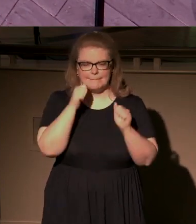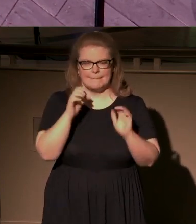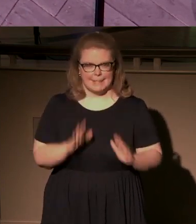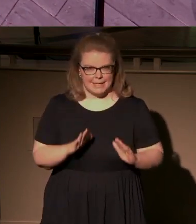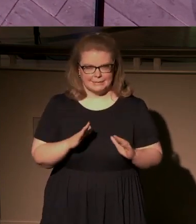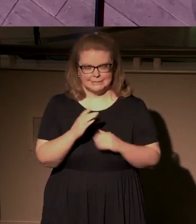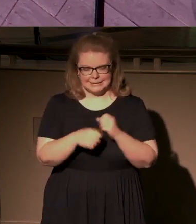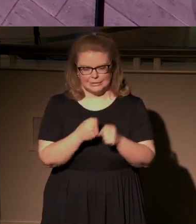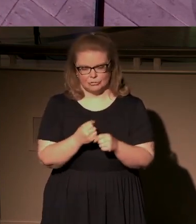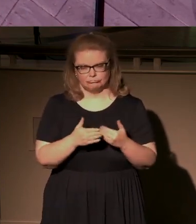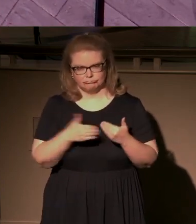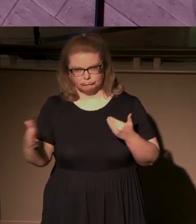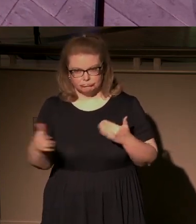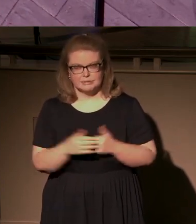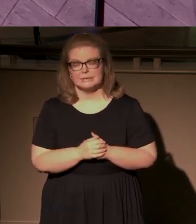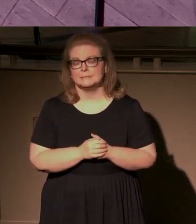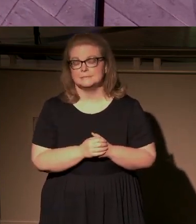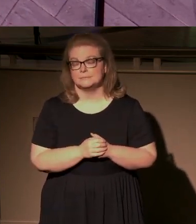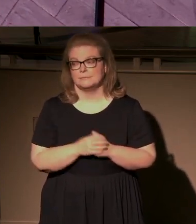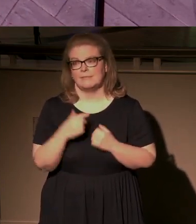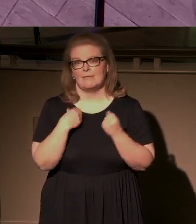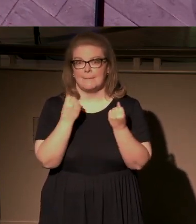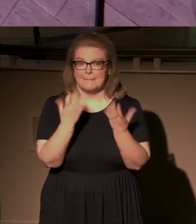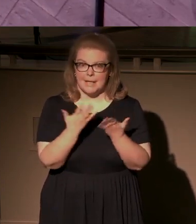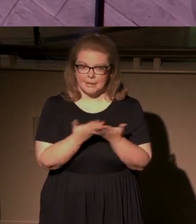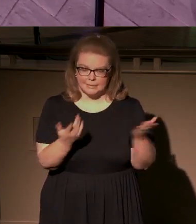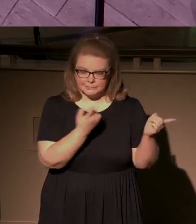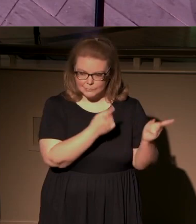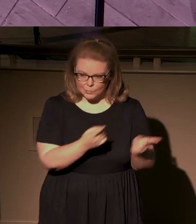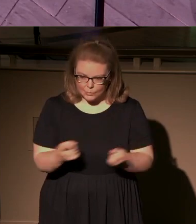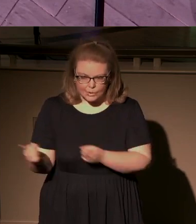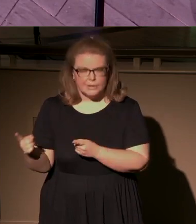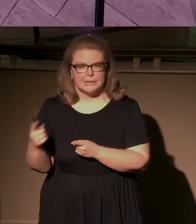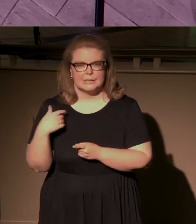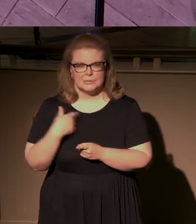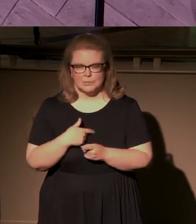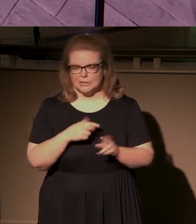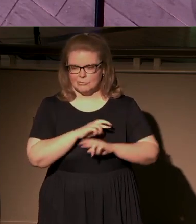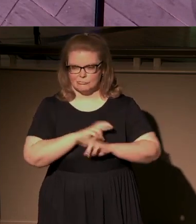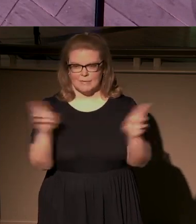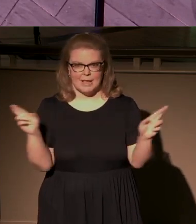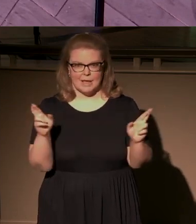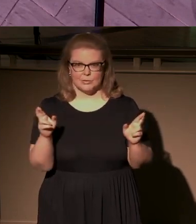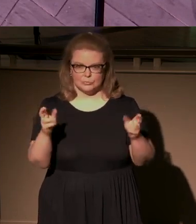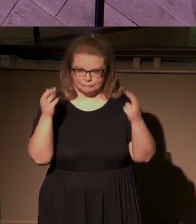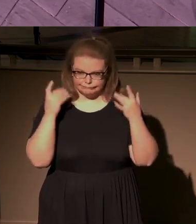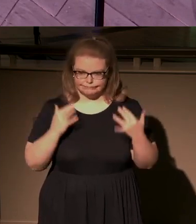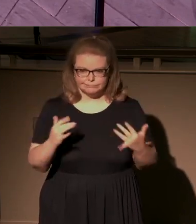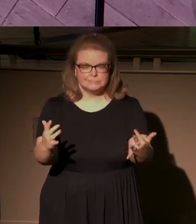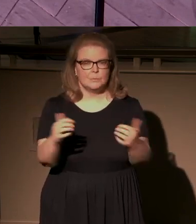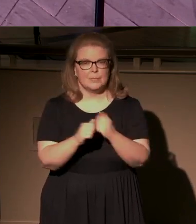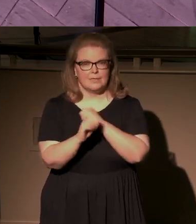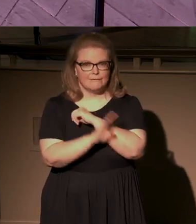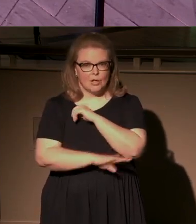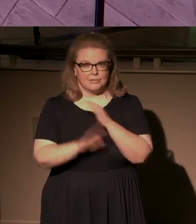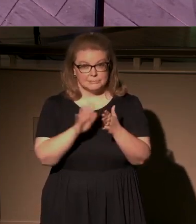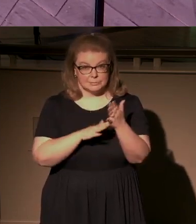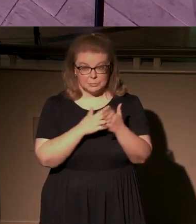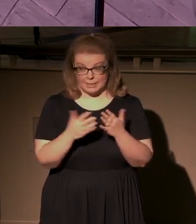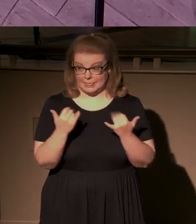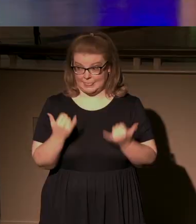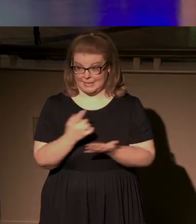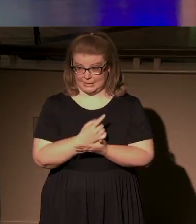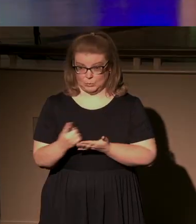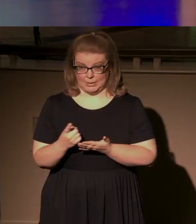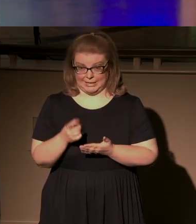in that. Look, a lot of things going on as we get ready to kind of crank up. This week, we don't have